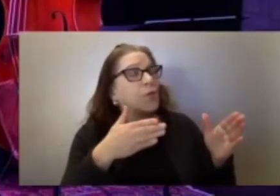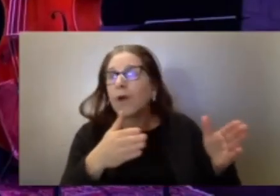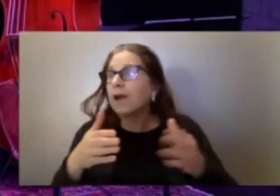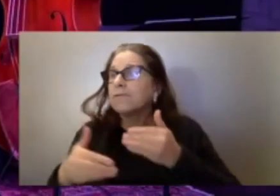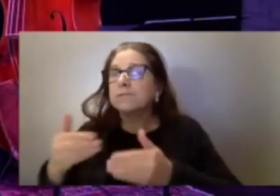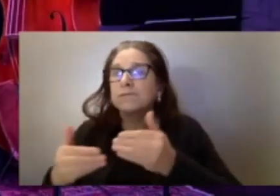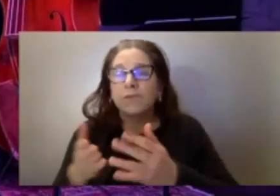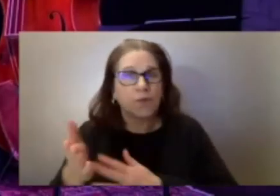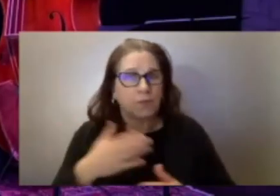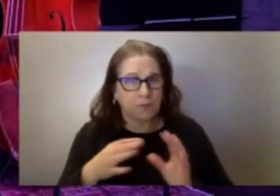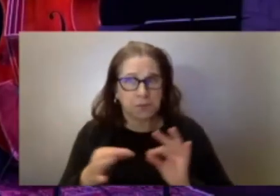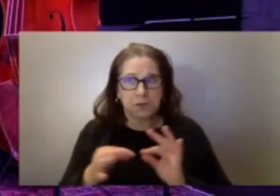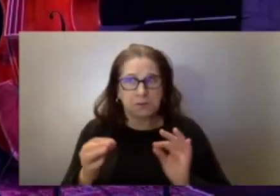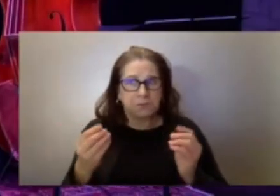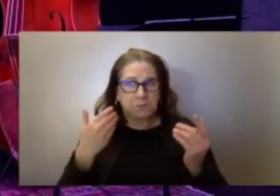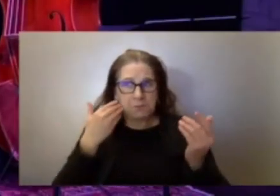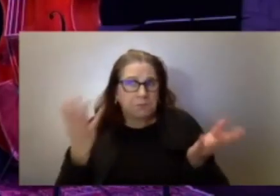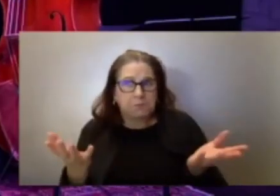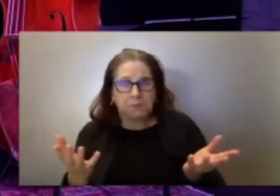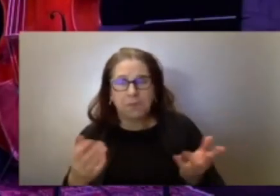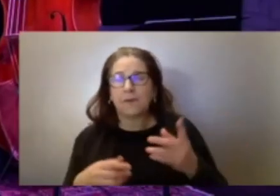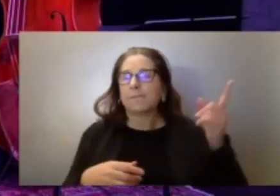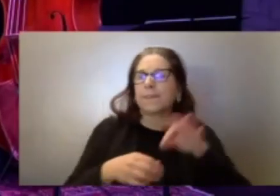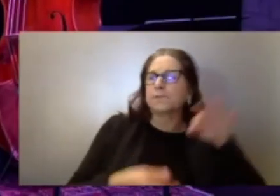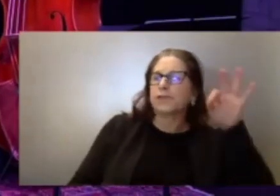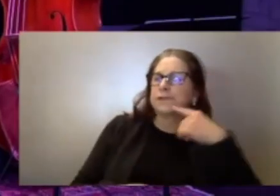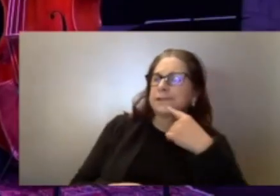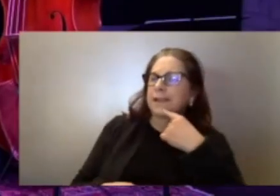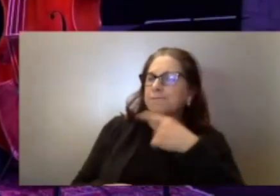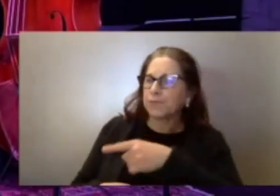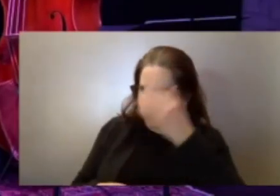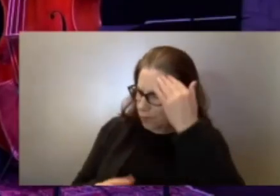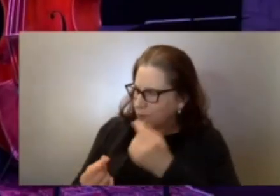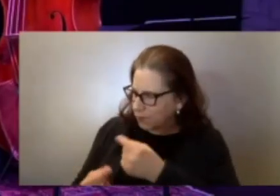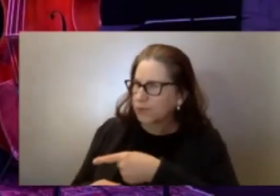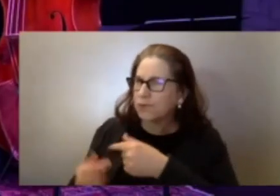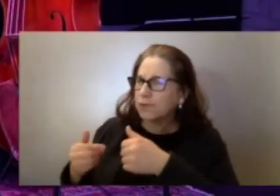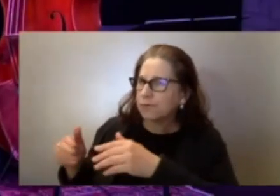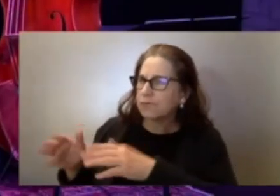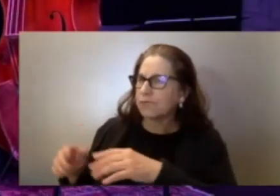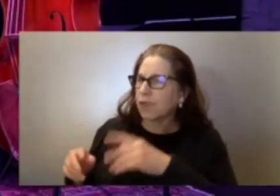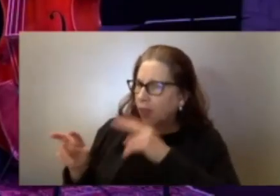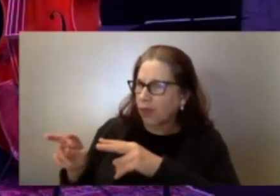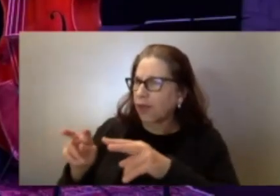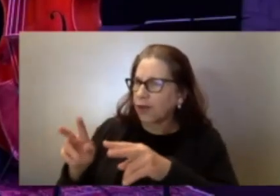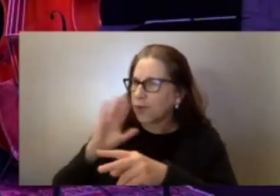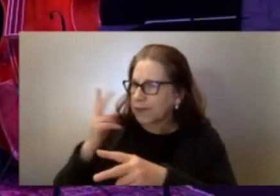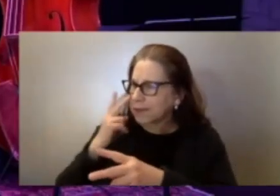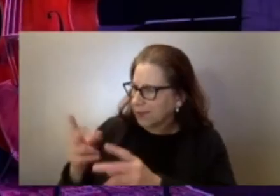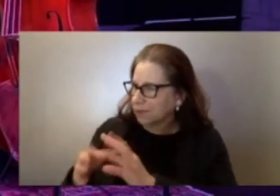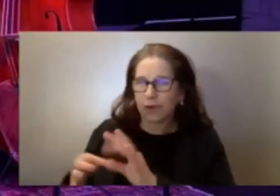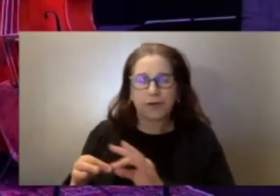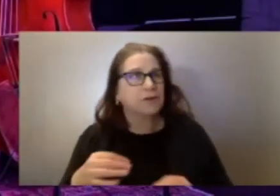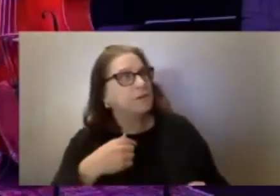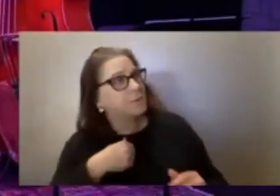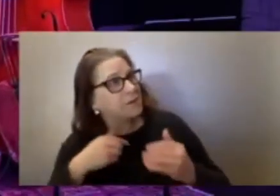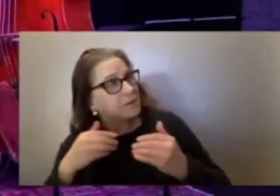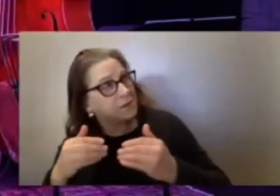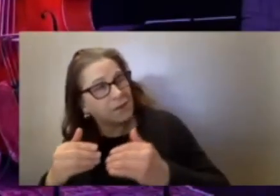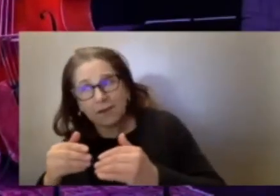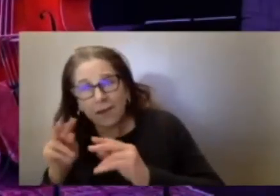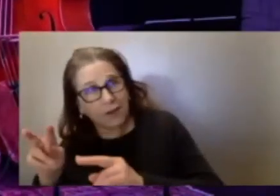do. Look, and you will see the story. And then I am alone with the sea and the